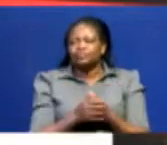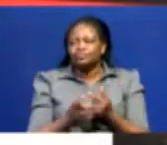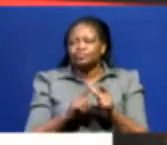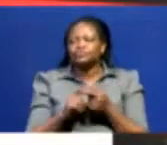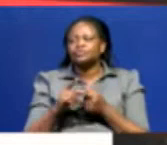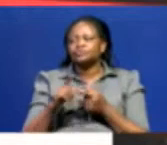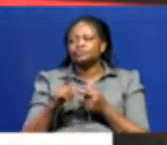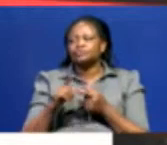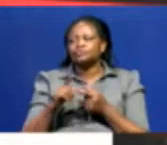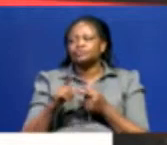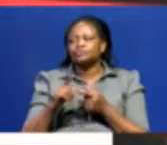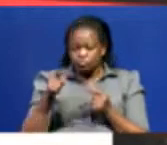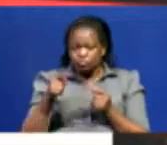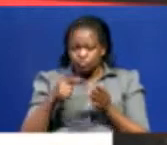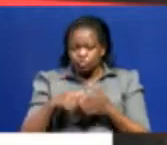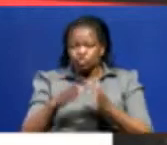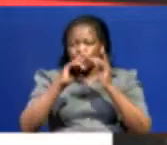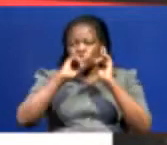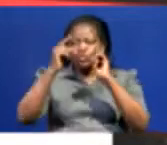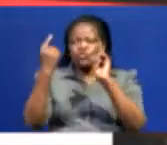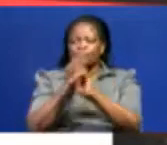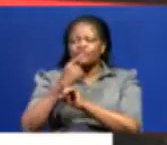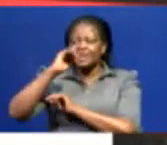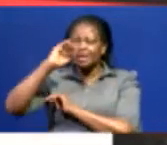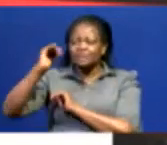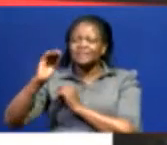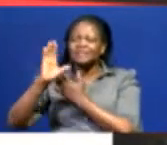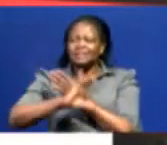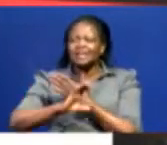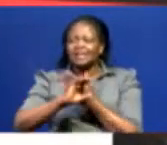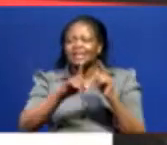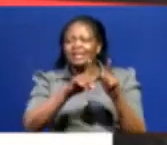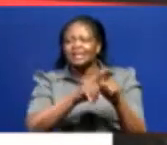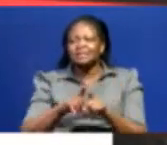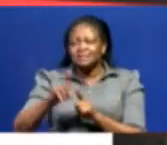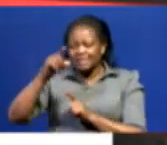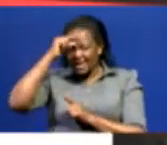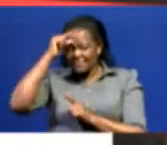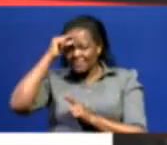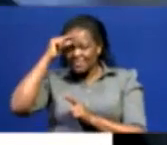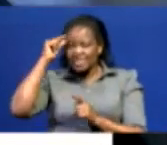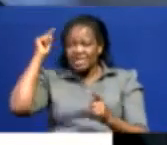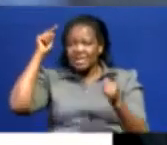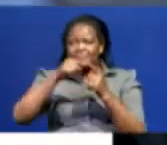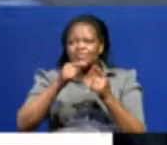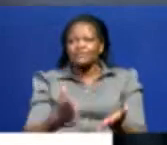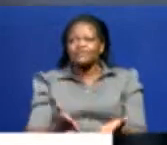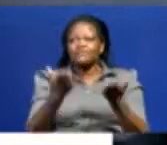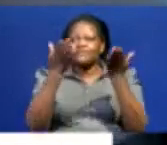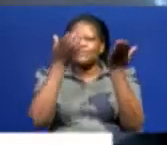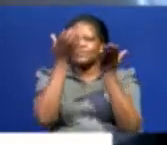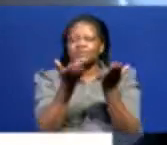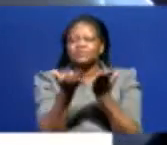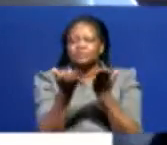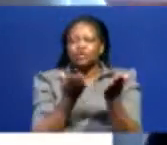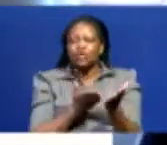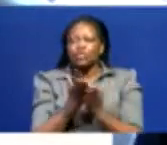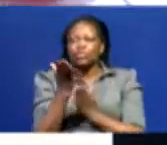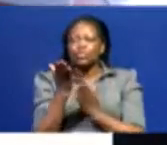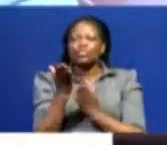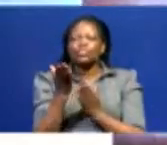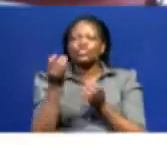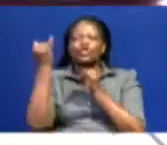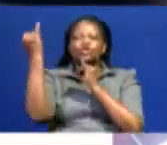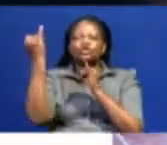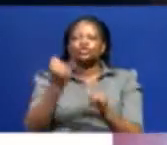KRA roadshow to head into different counties in the country as the government aims at enhancing its services through the